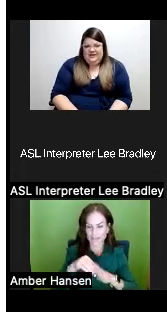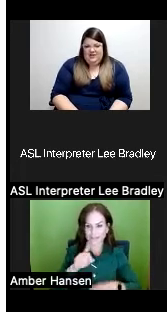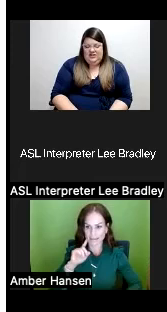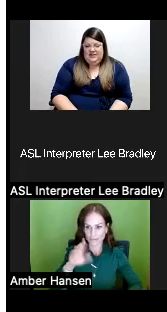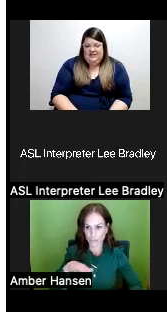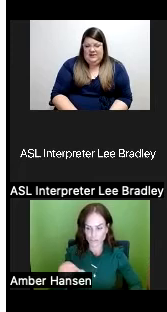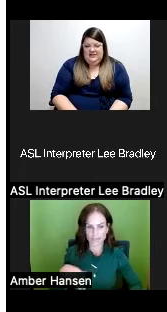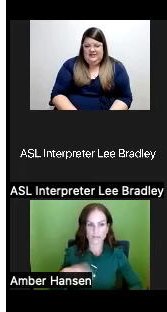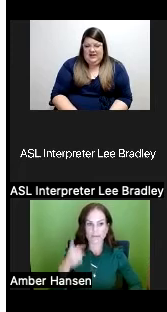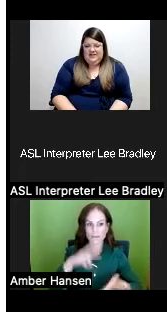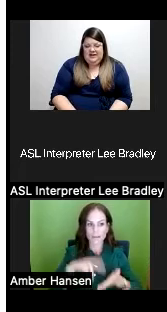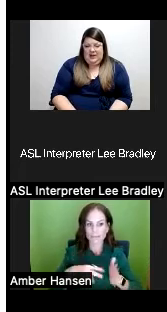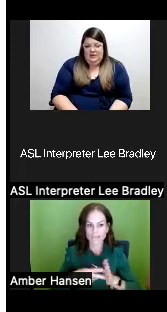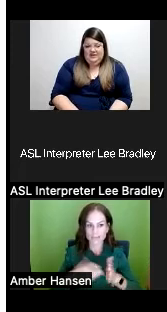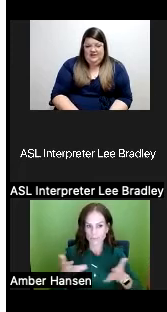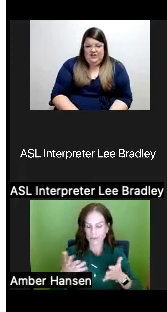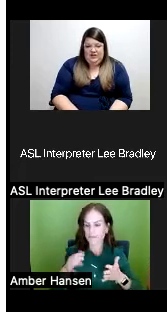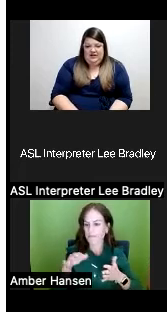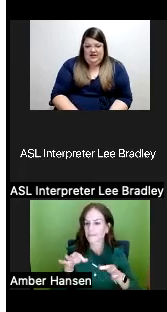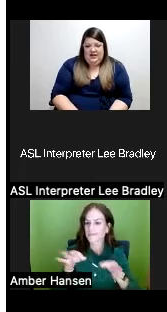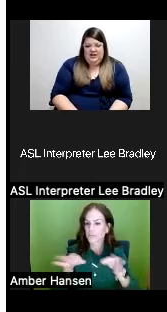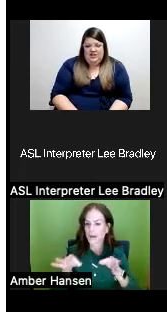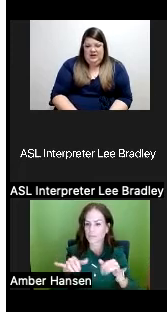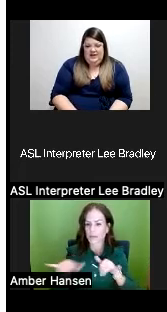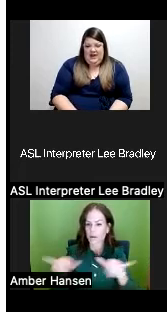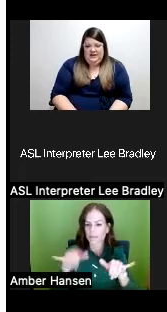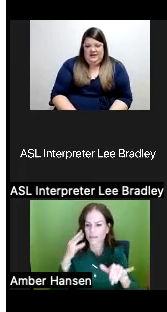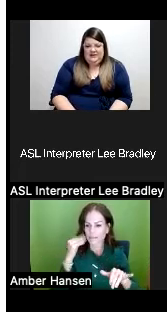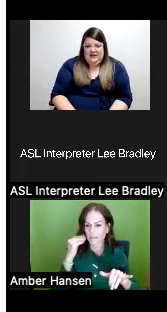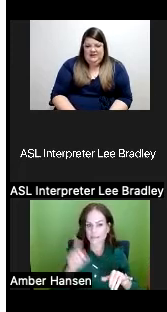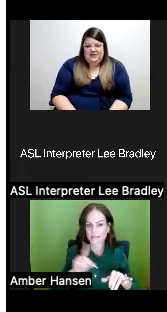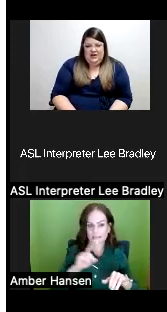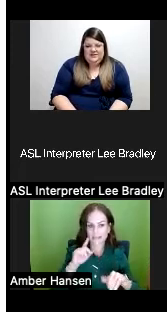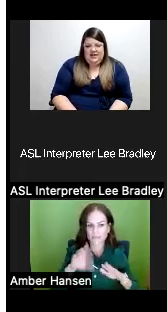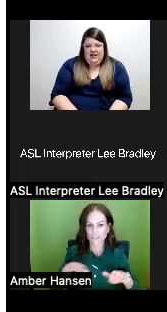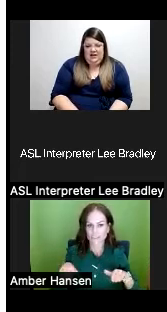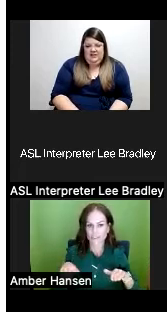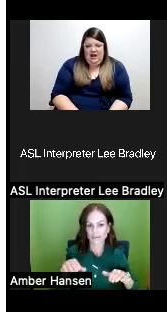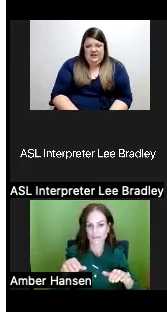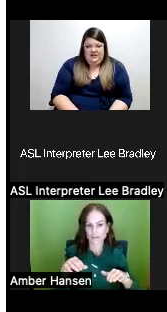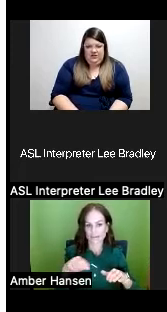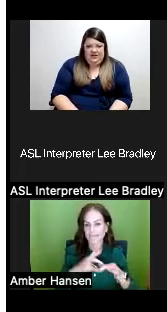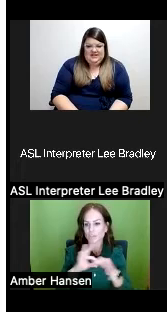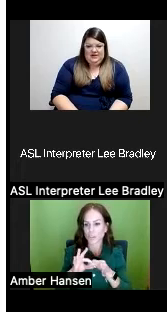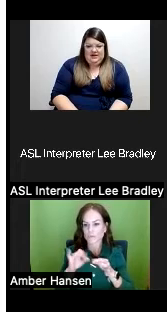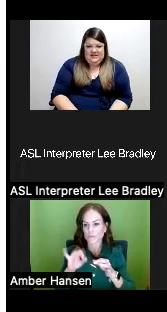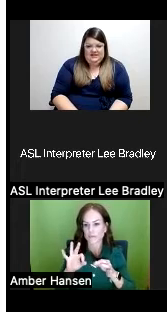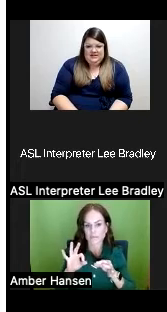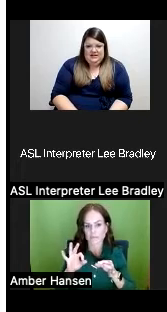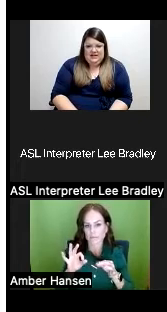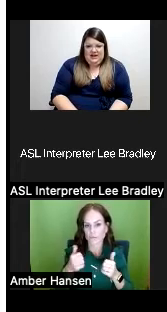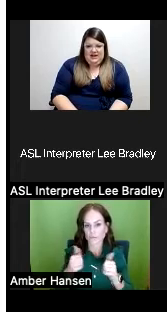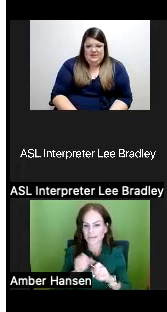there's research that's been studied about with deaf children showing that it describes that all deaf children